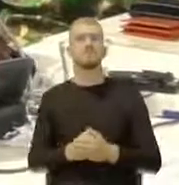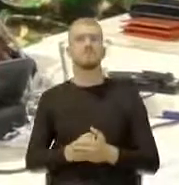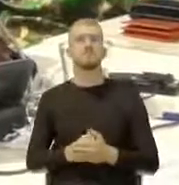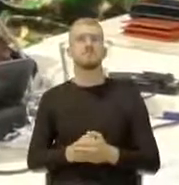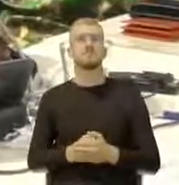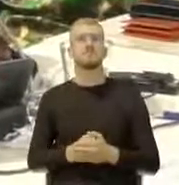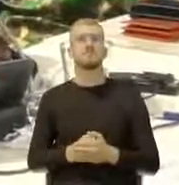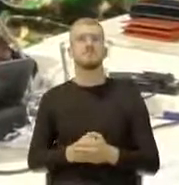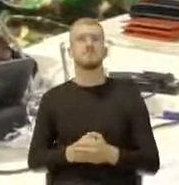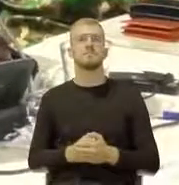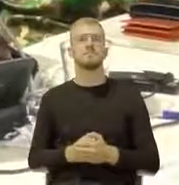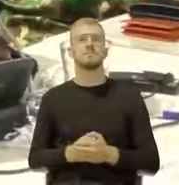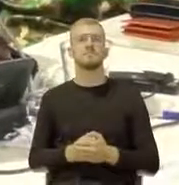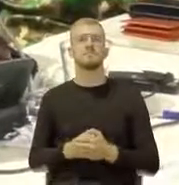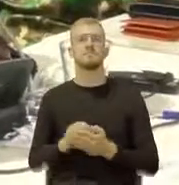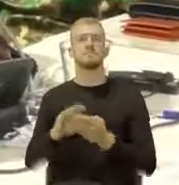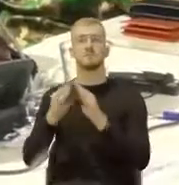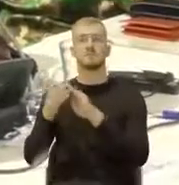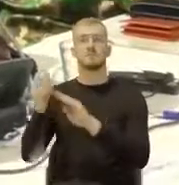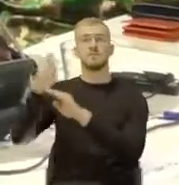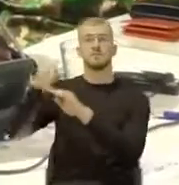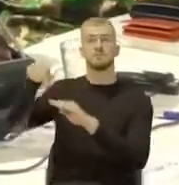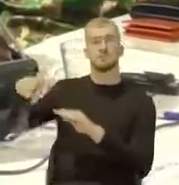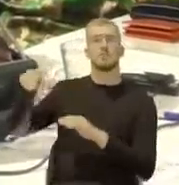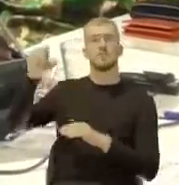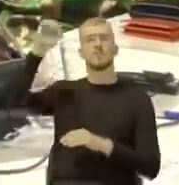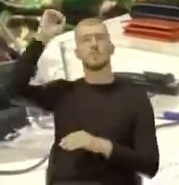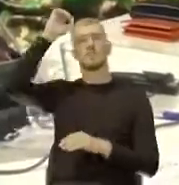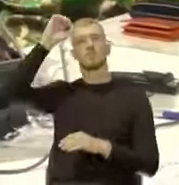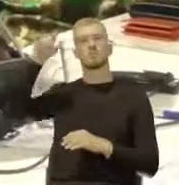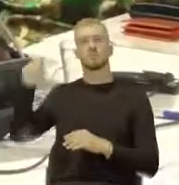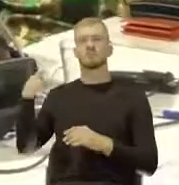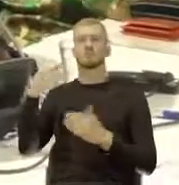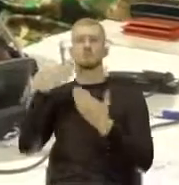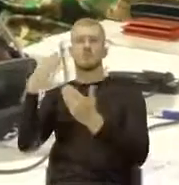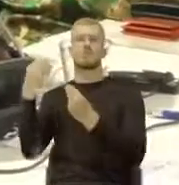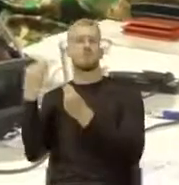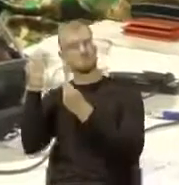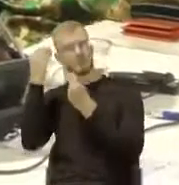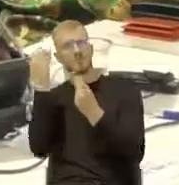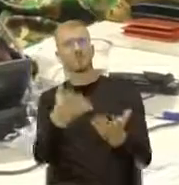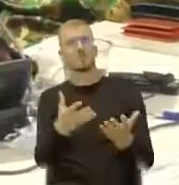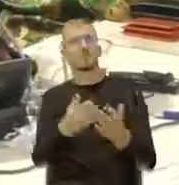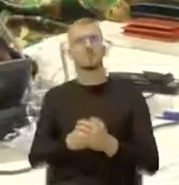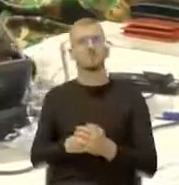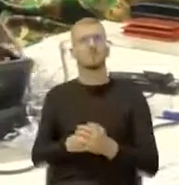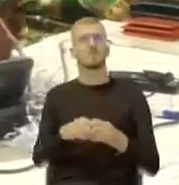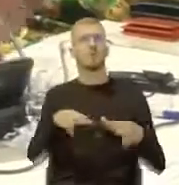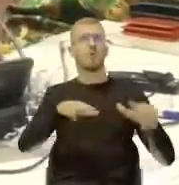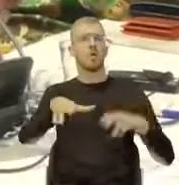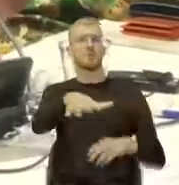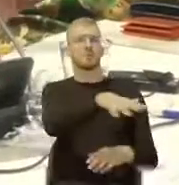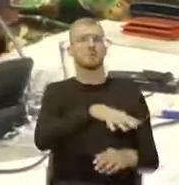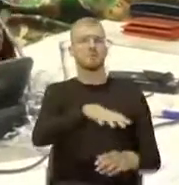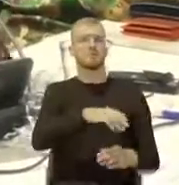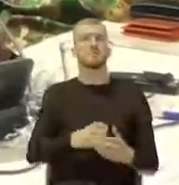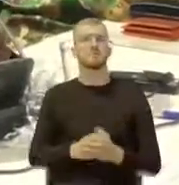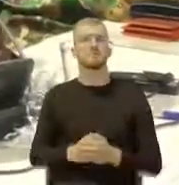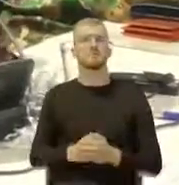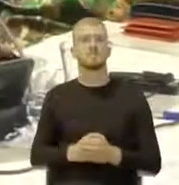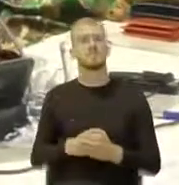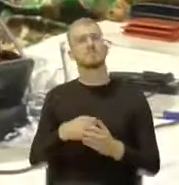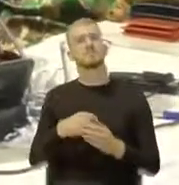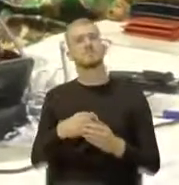these three organizations. But not to finish, I wanted also to congratulate Shipra